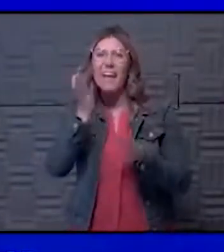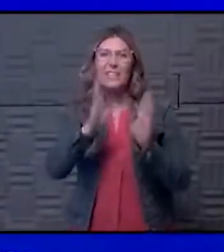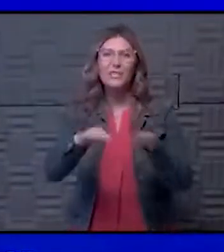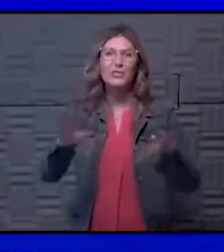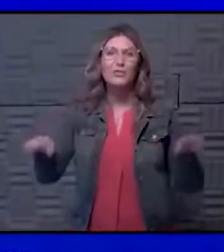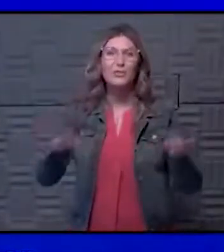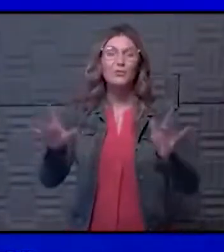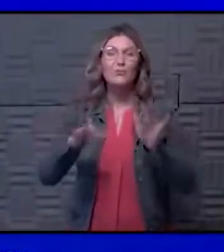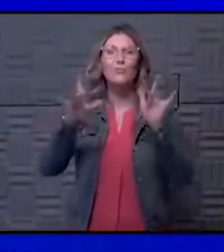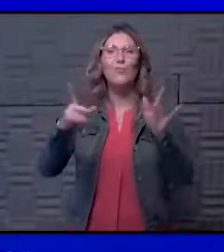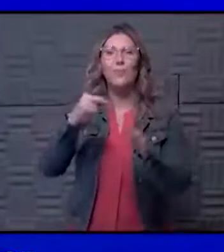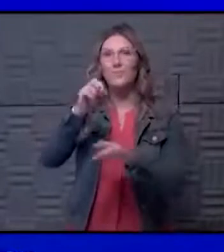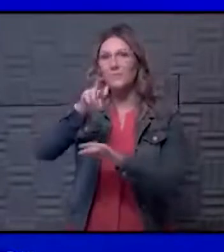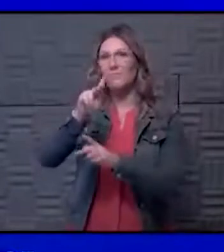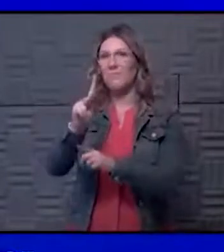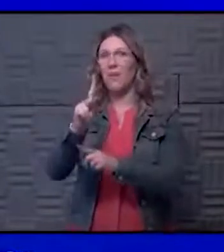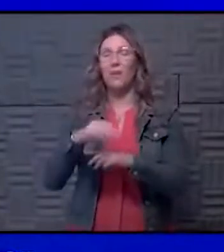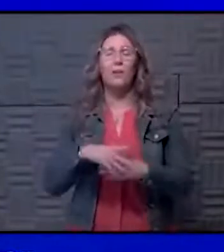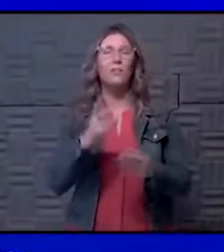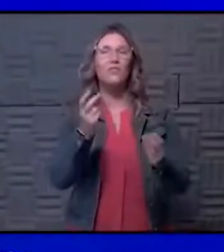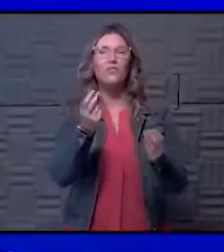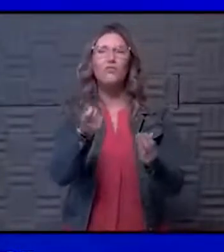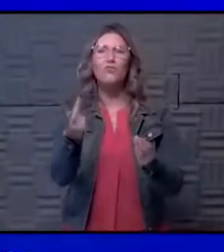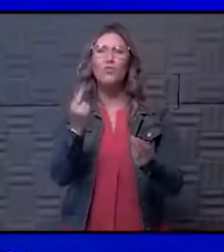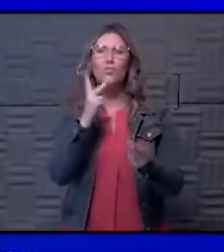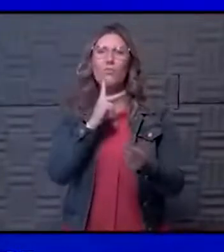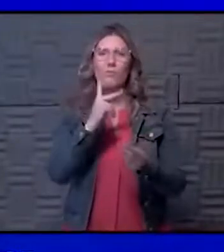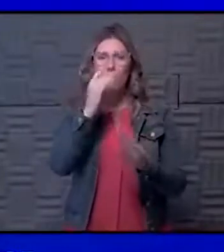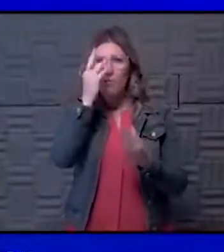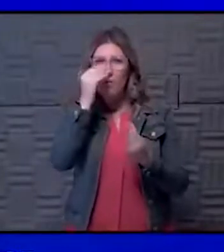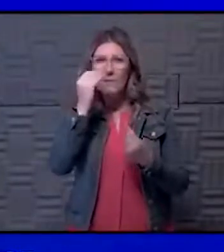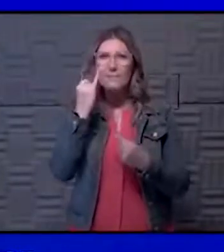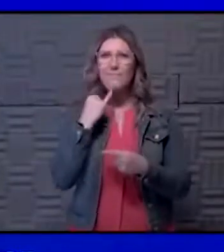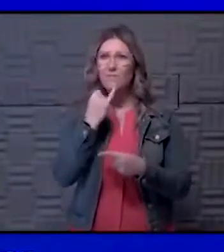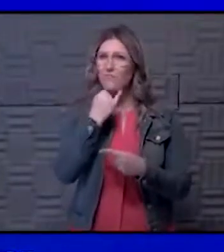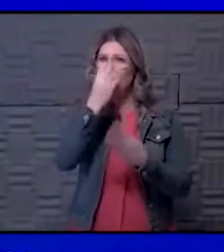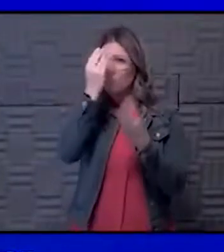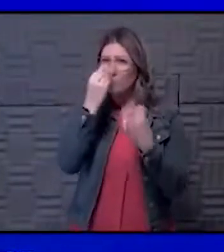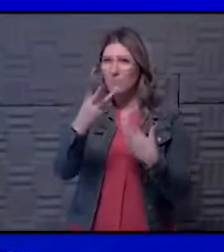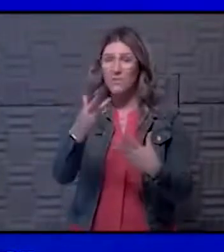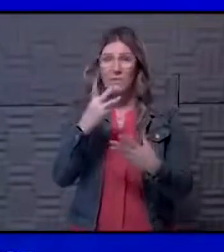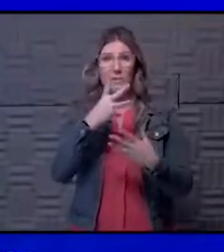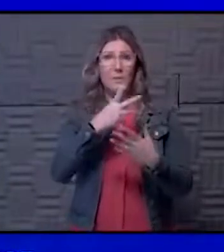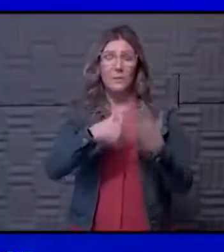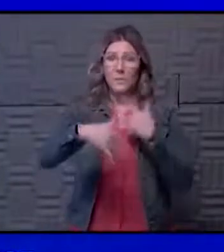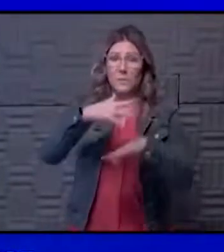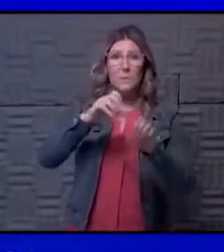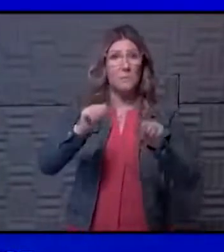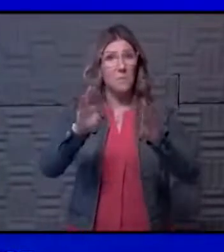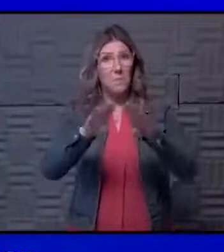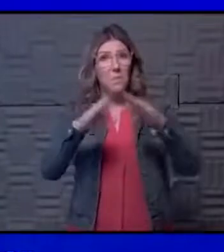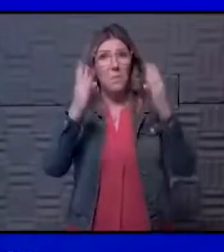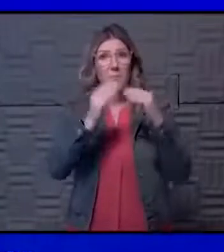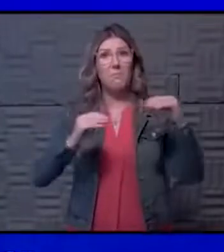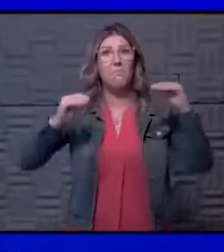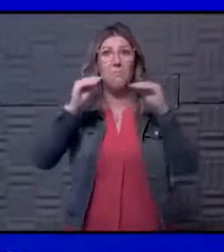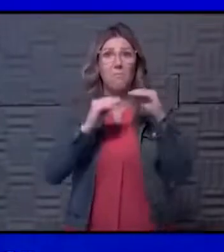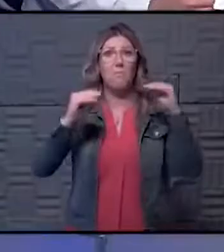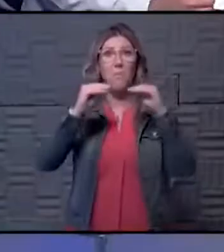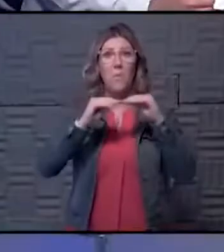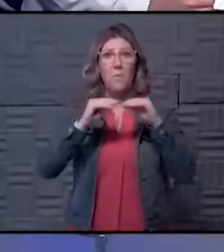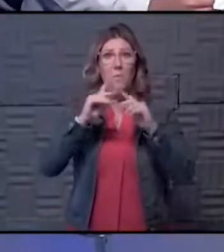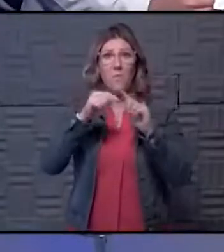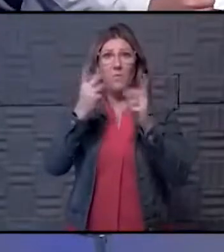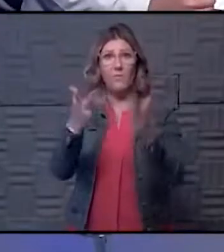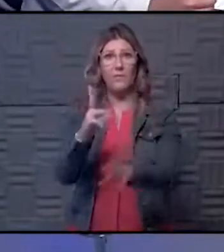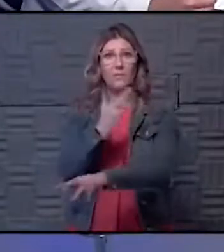So just a couple of quick thoughts about the Israeli data. Man, society can really reopen more and more when people are vaccinated. Yeah,